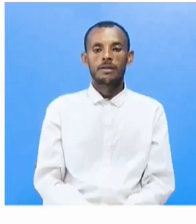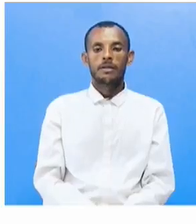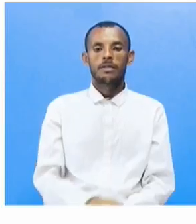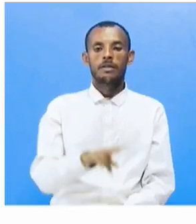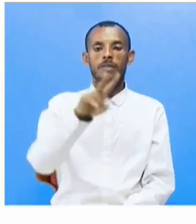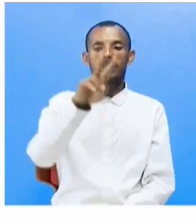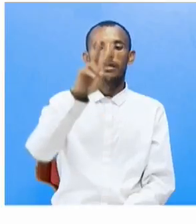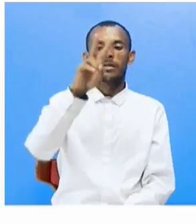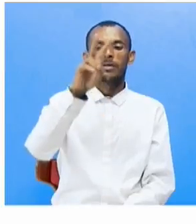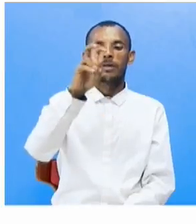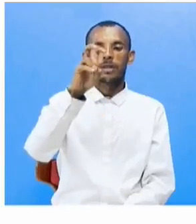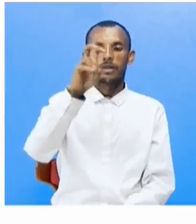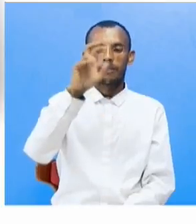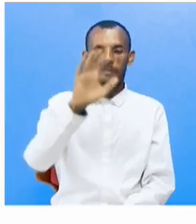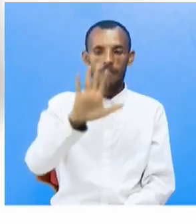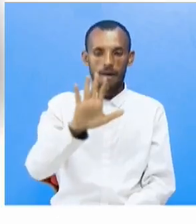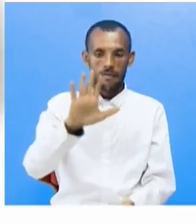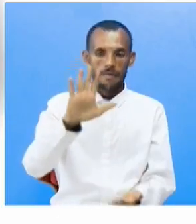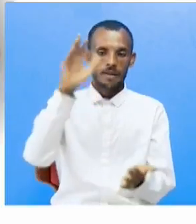25,000 birr,